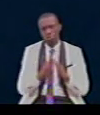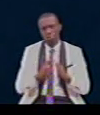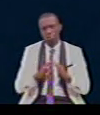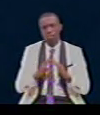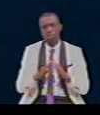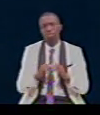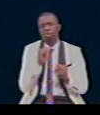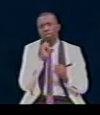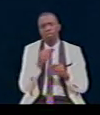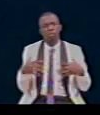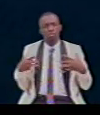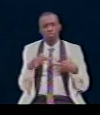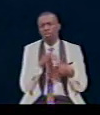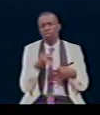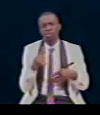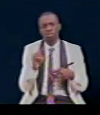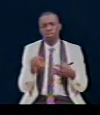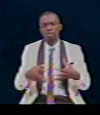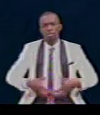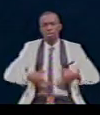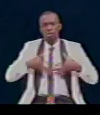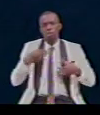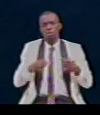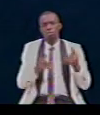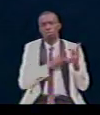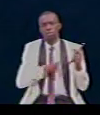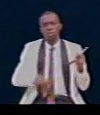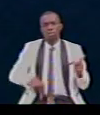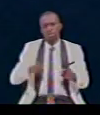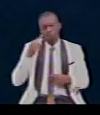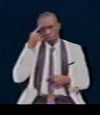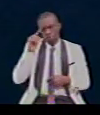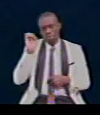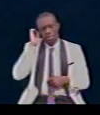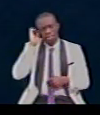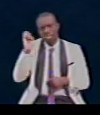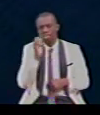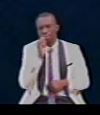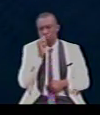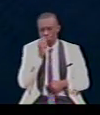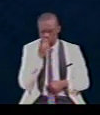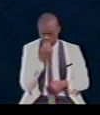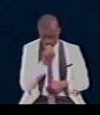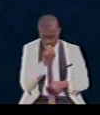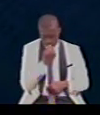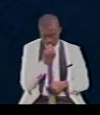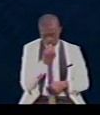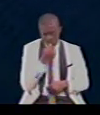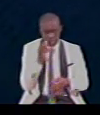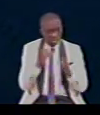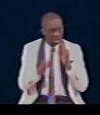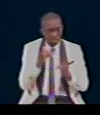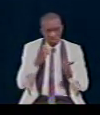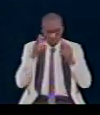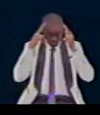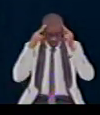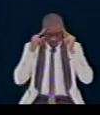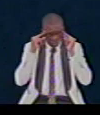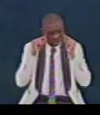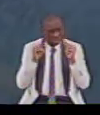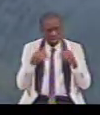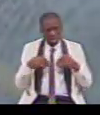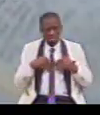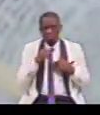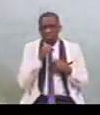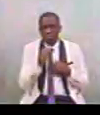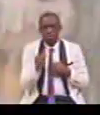he endured. He endured. If Moses had not endured in